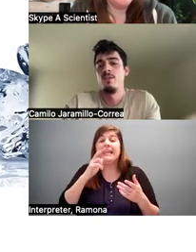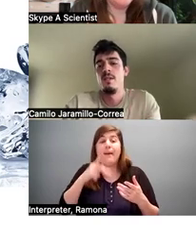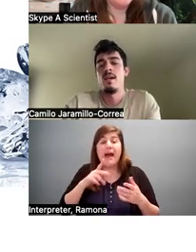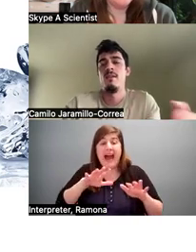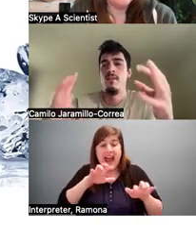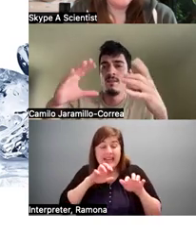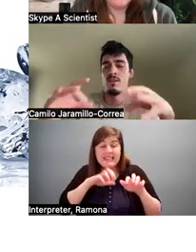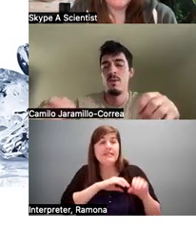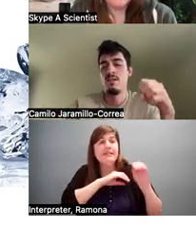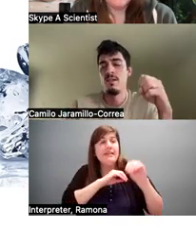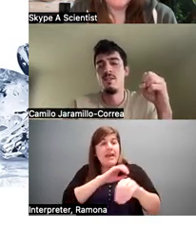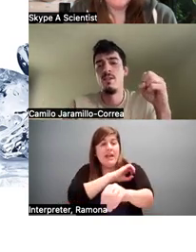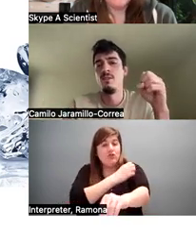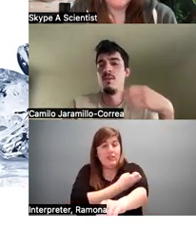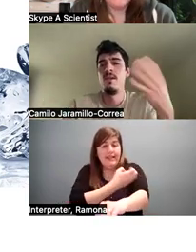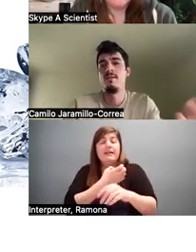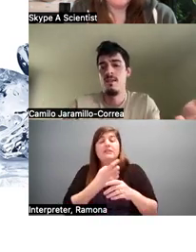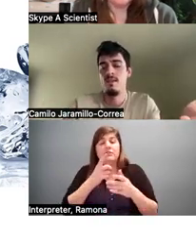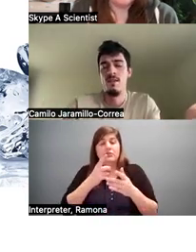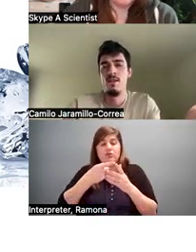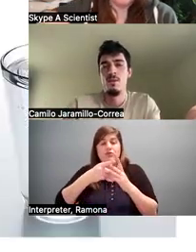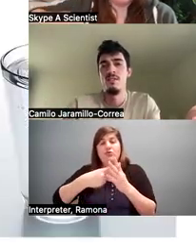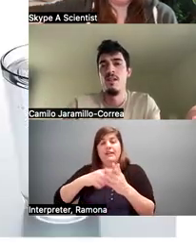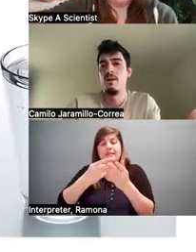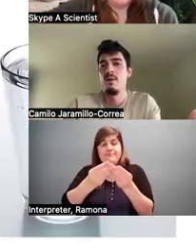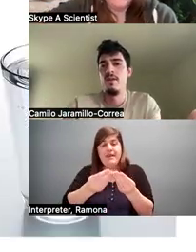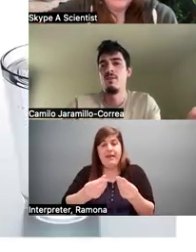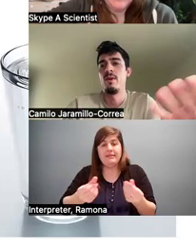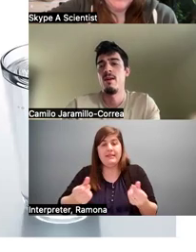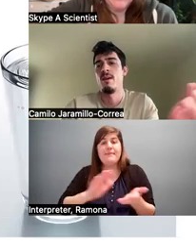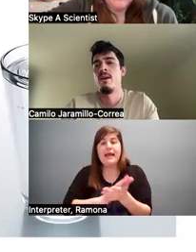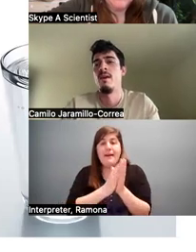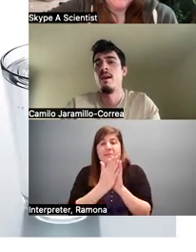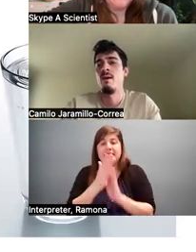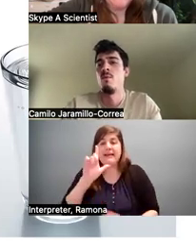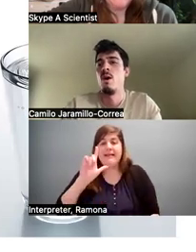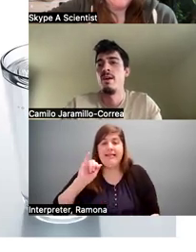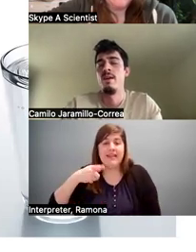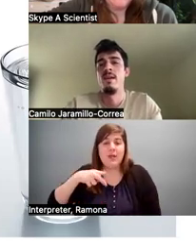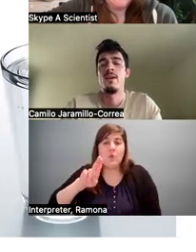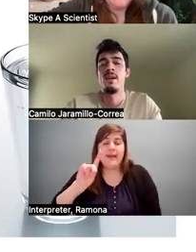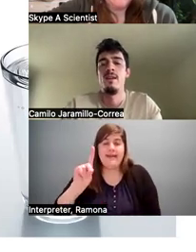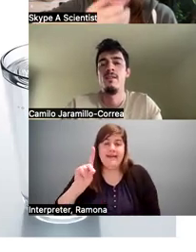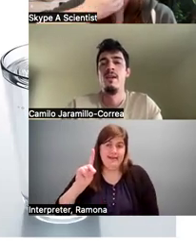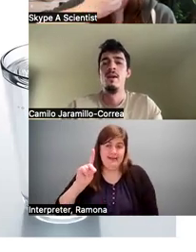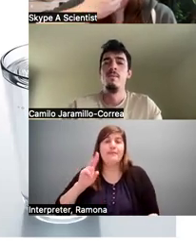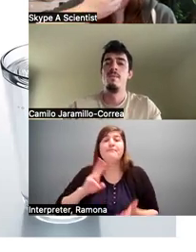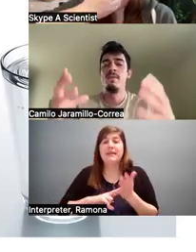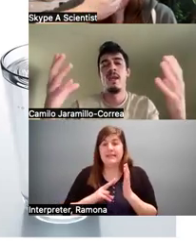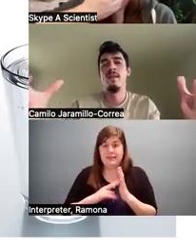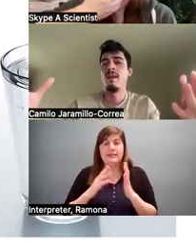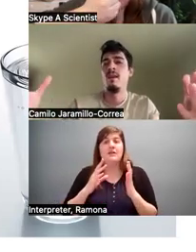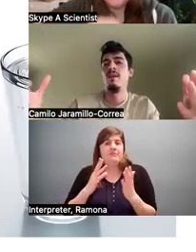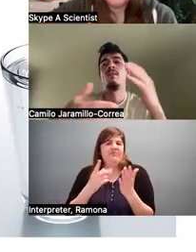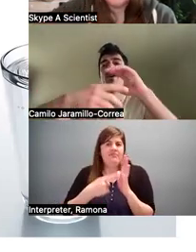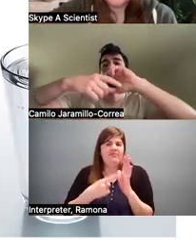energy into the ice, it starts melting and turns into the next state, which is the liquid. So we have our water in our case. And